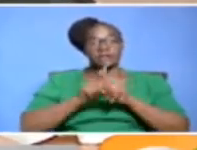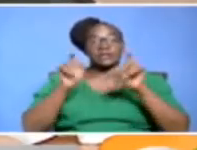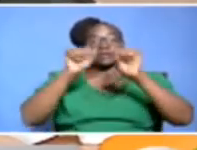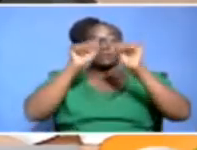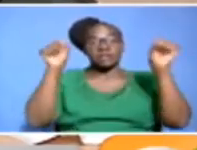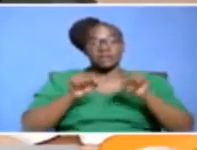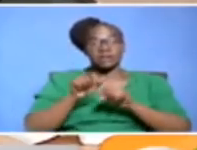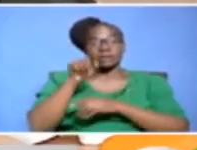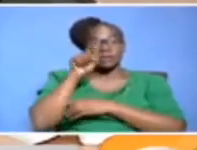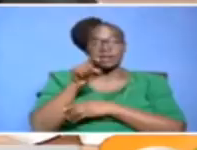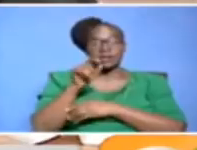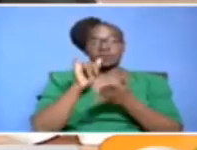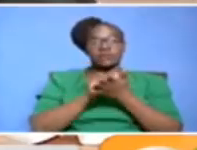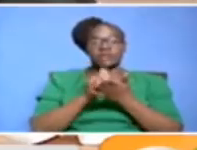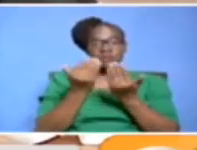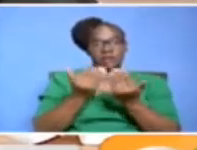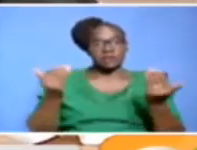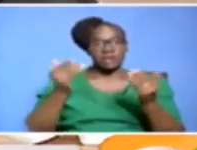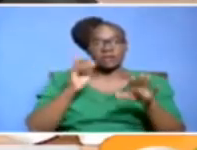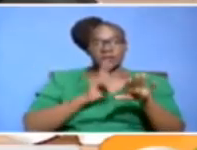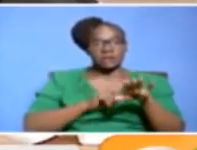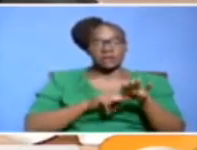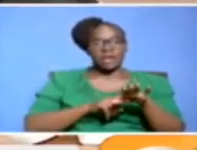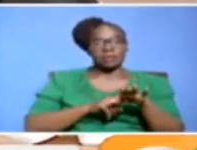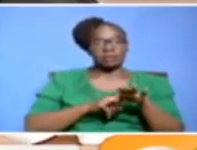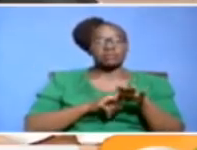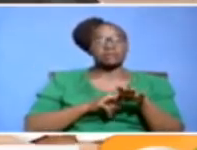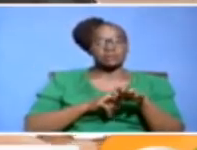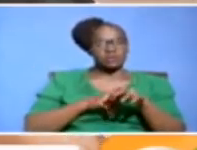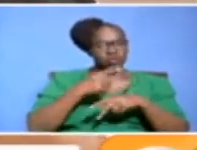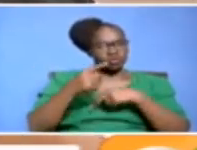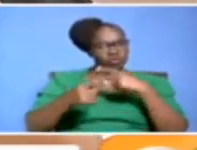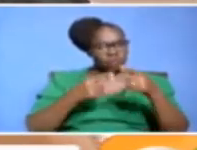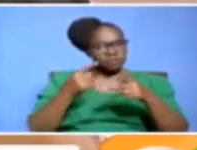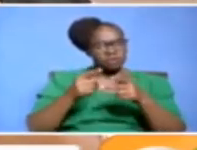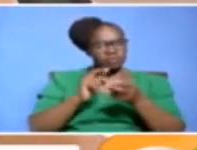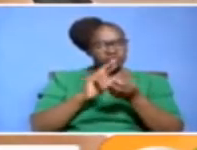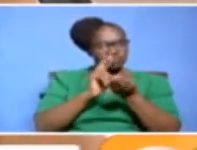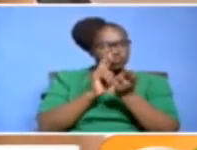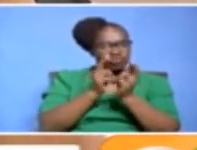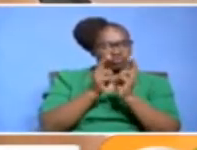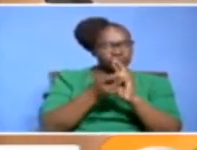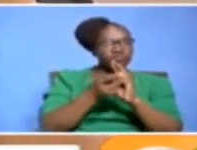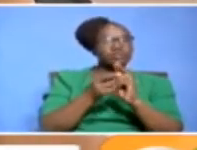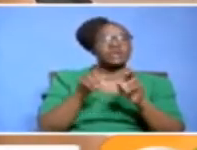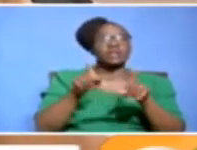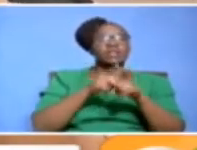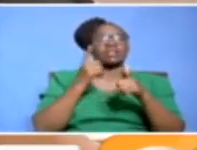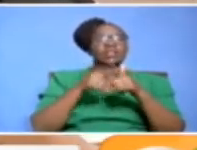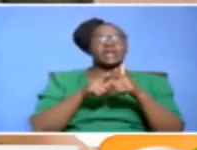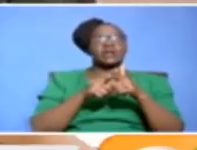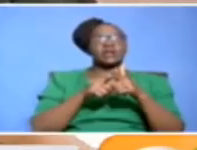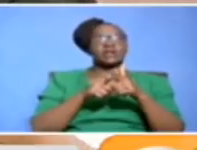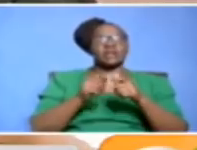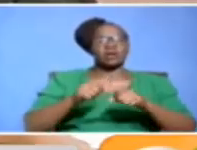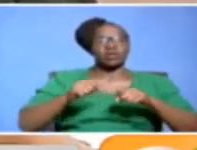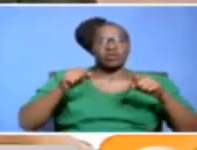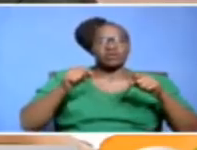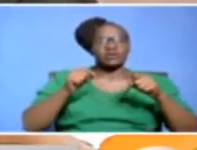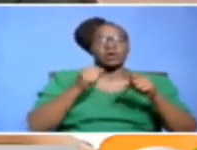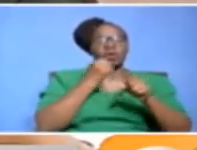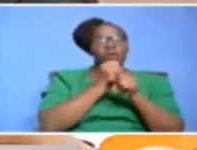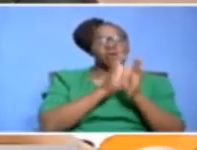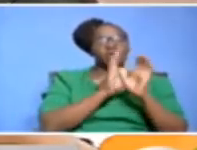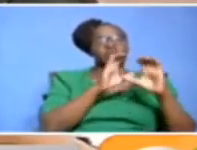is supposed to be that the child, once as they are going through rehabilitation, that the officer in the home, the rehabilitation home, is working with the